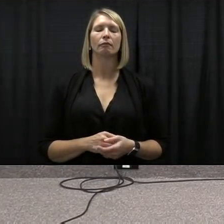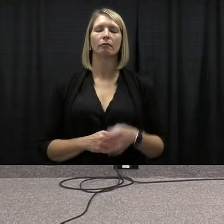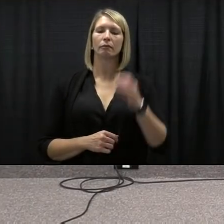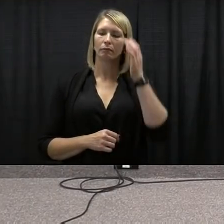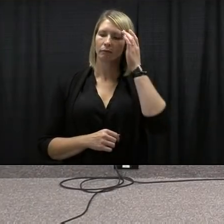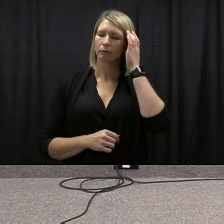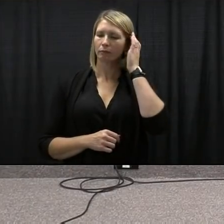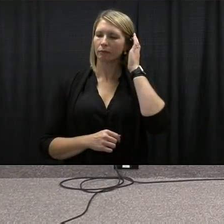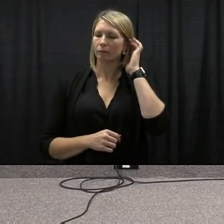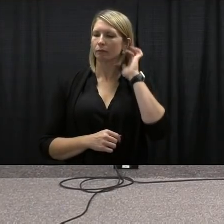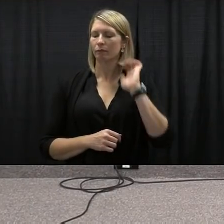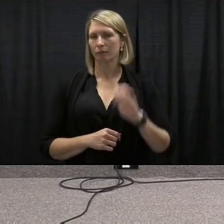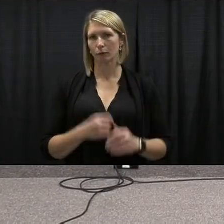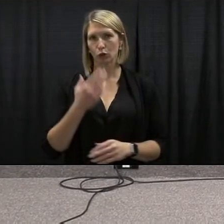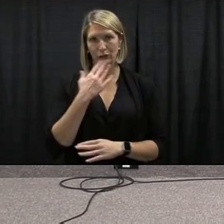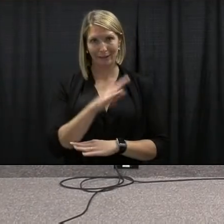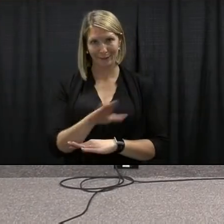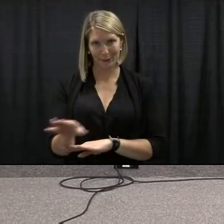Good afternoon.